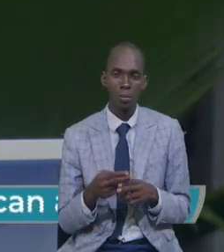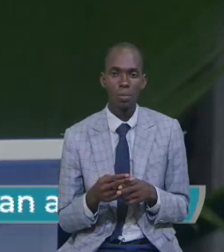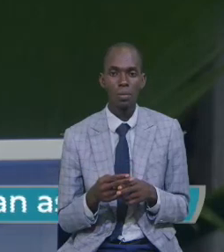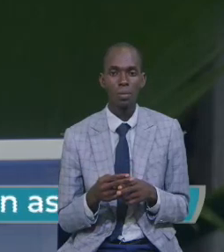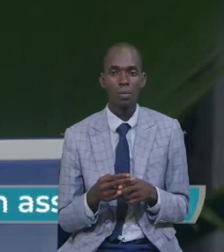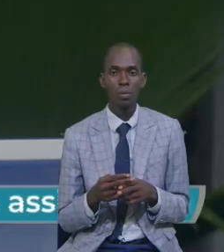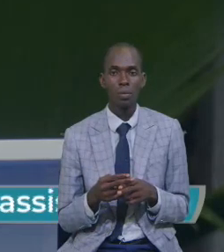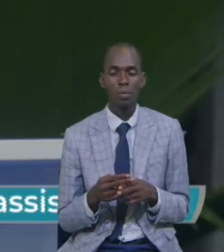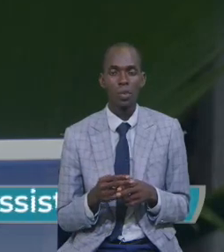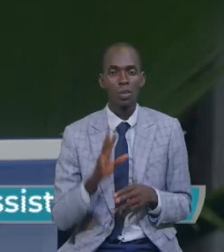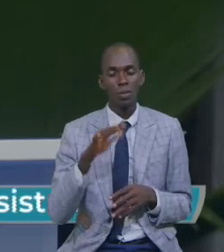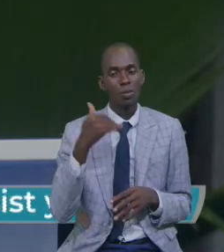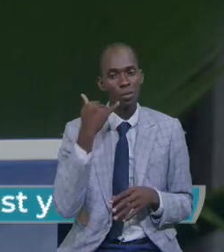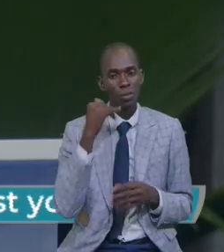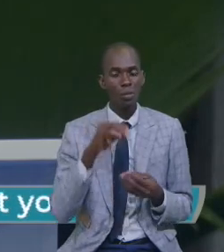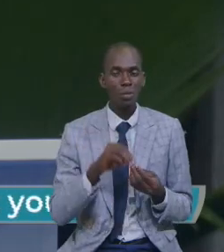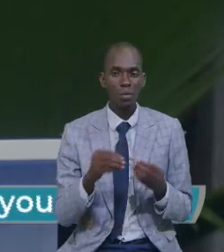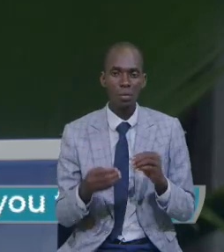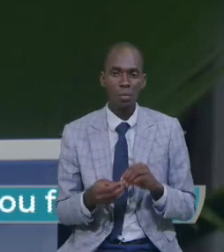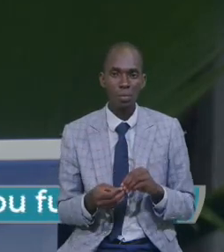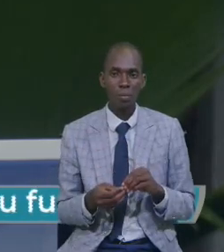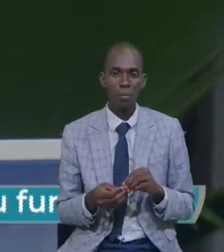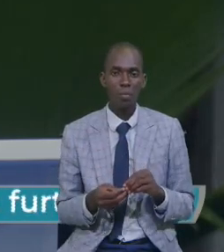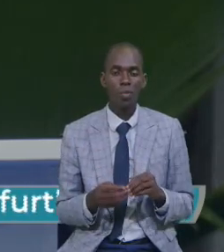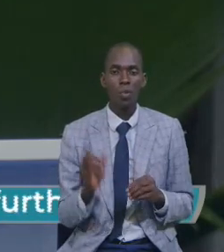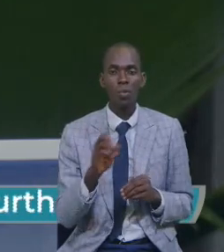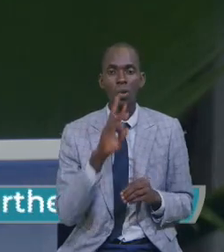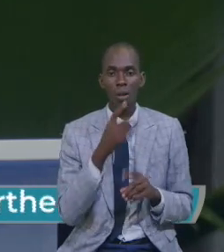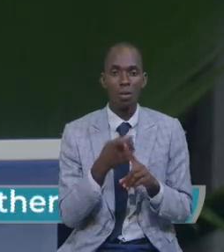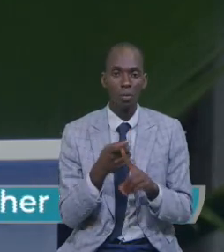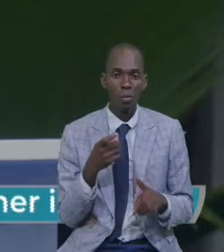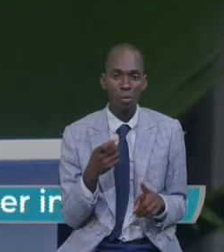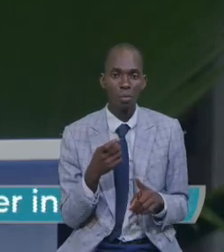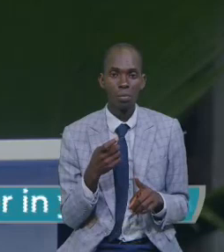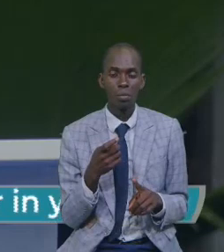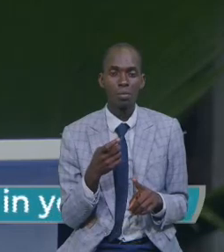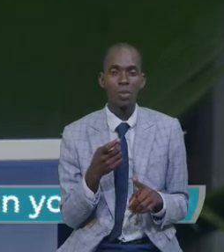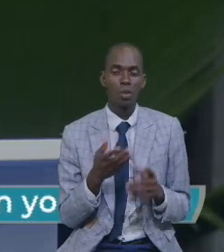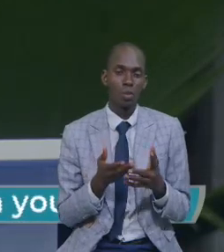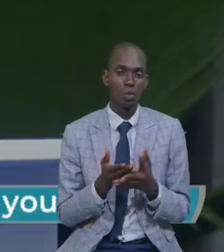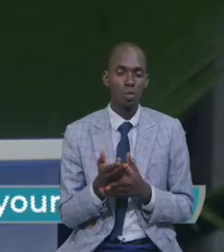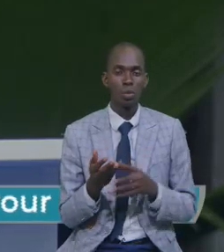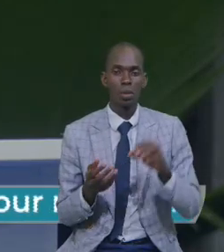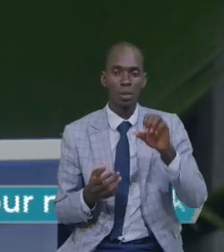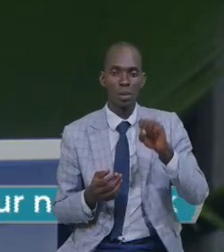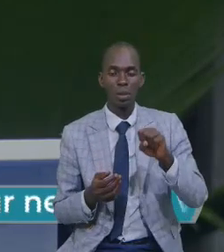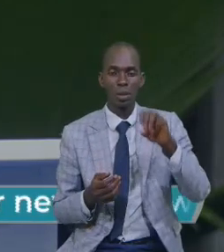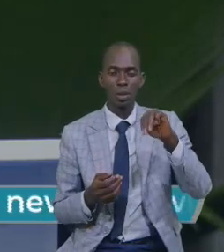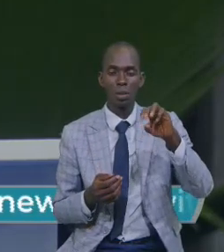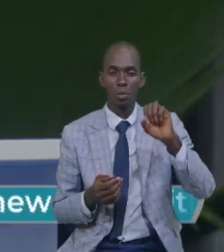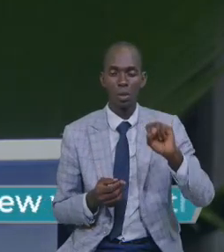and your phone number, your location, via SMS or WhatsApp